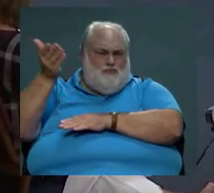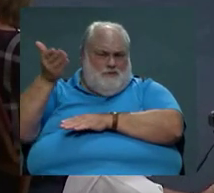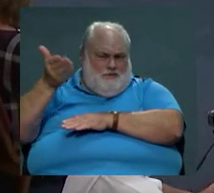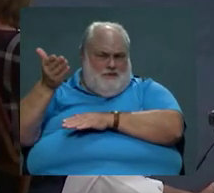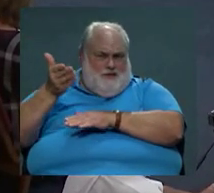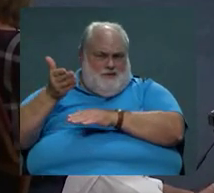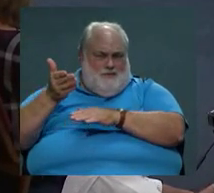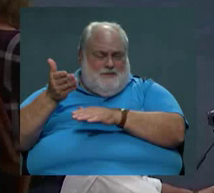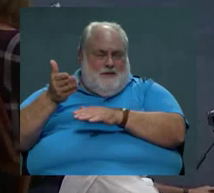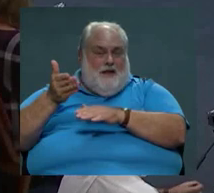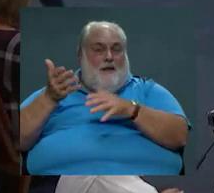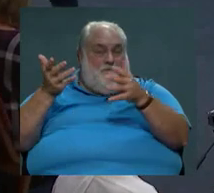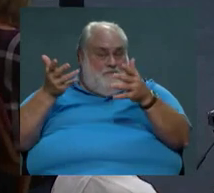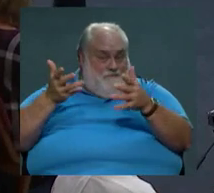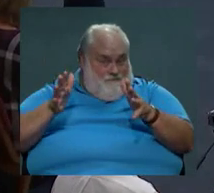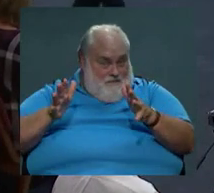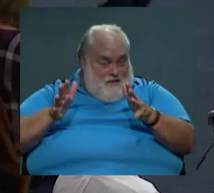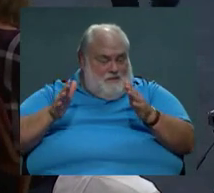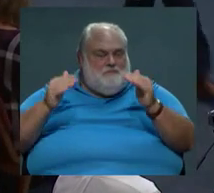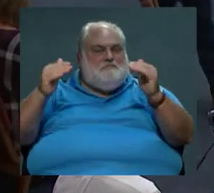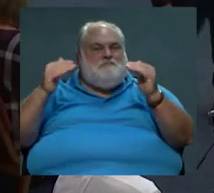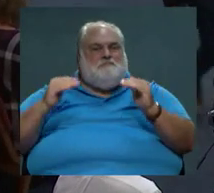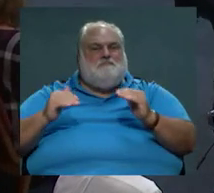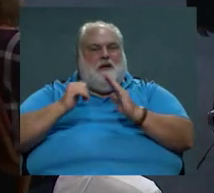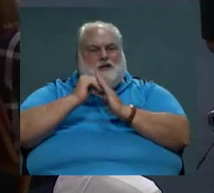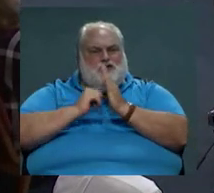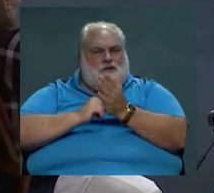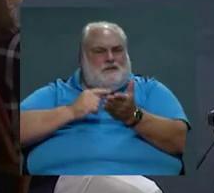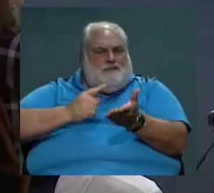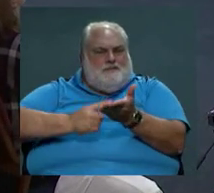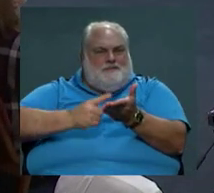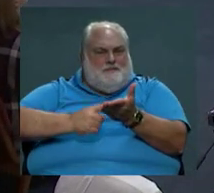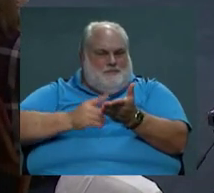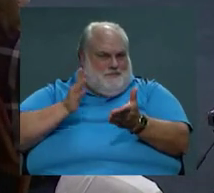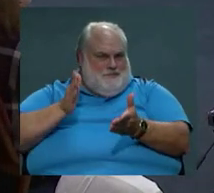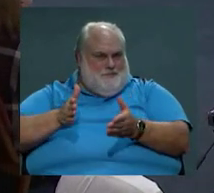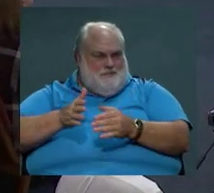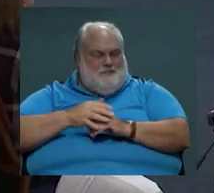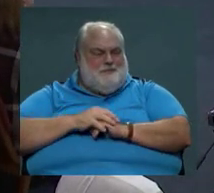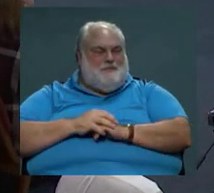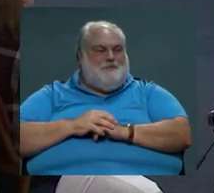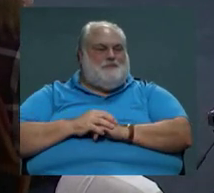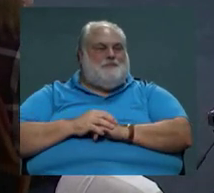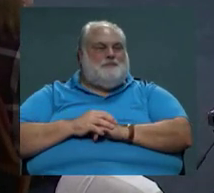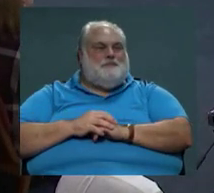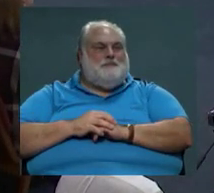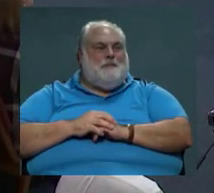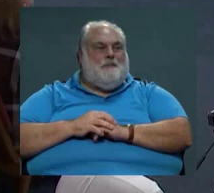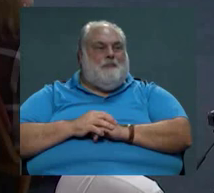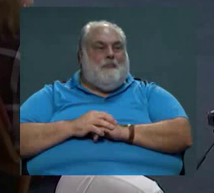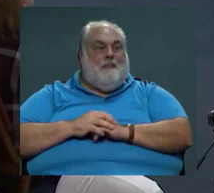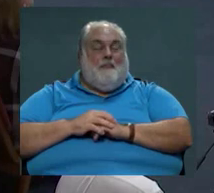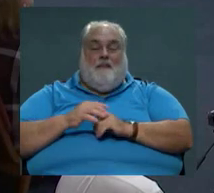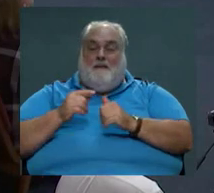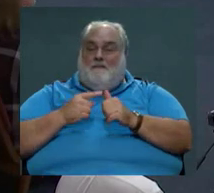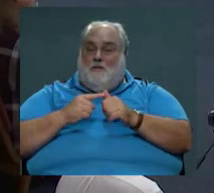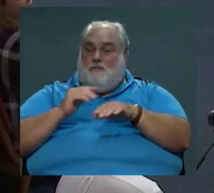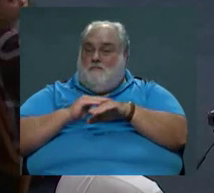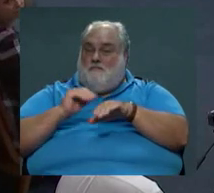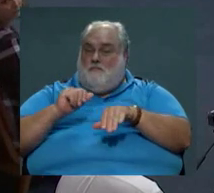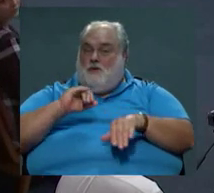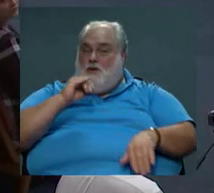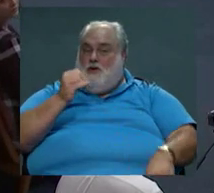into talking about our agenda. So first of all, let me call on, I believe, Jamie